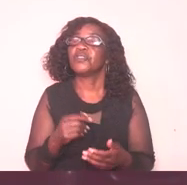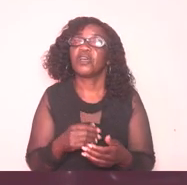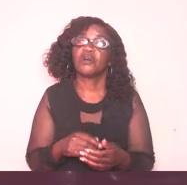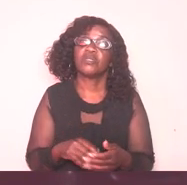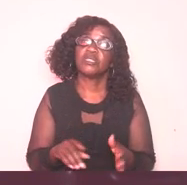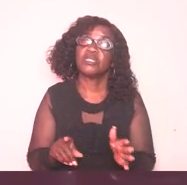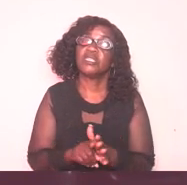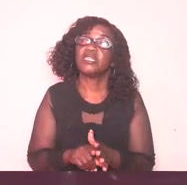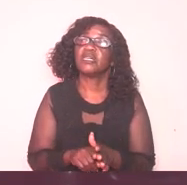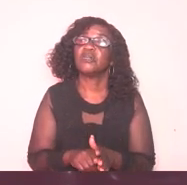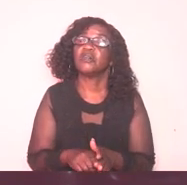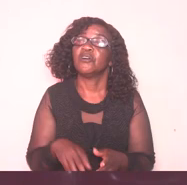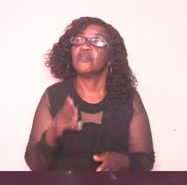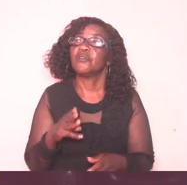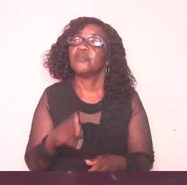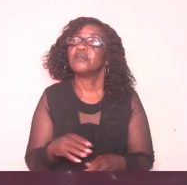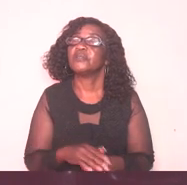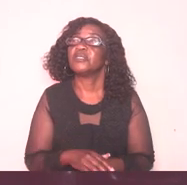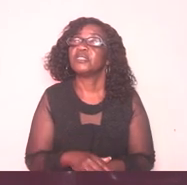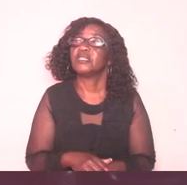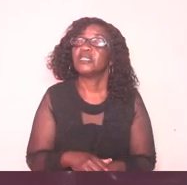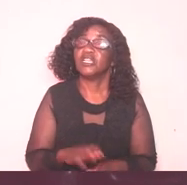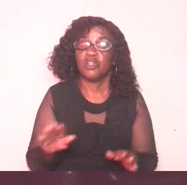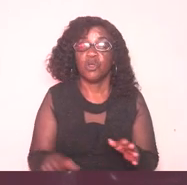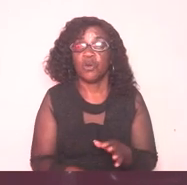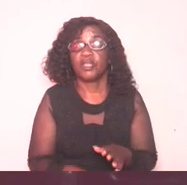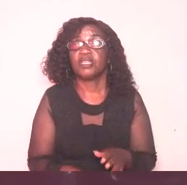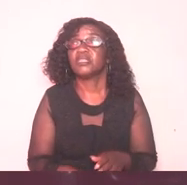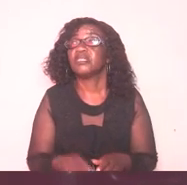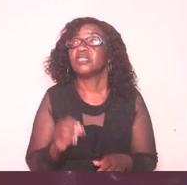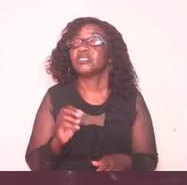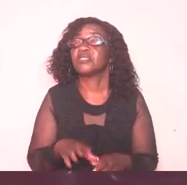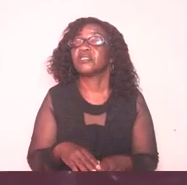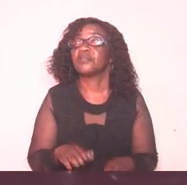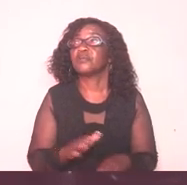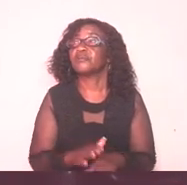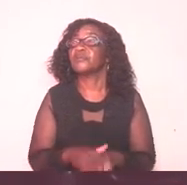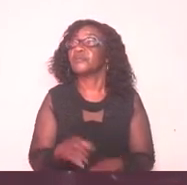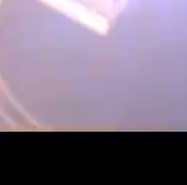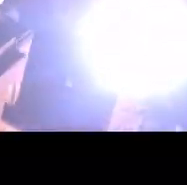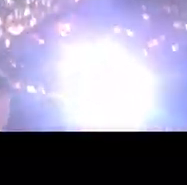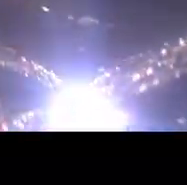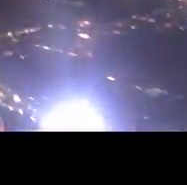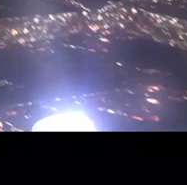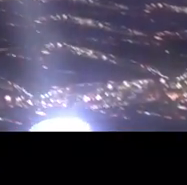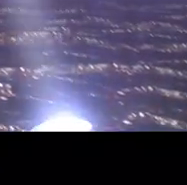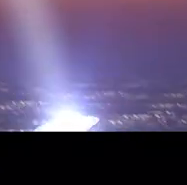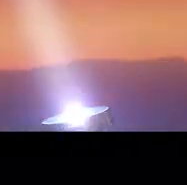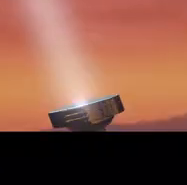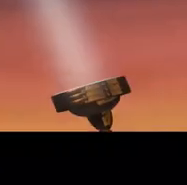retaliation. So therefore, we believe that lowering the age of sexual consent now has more harm.